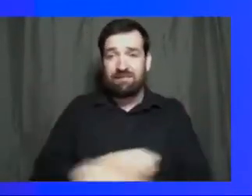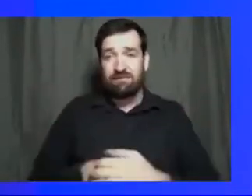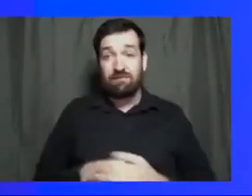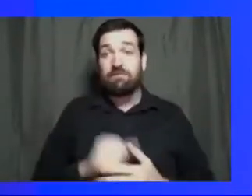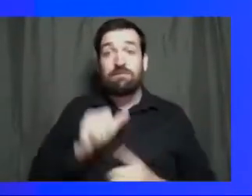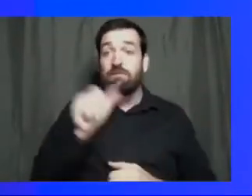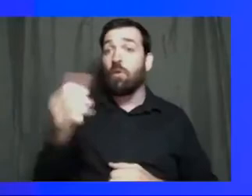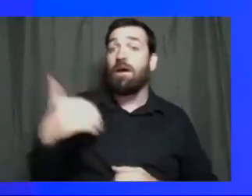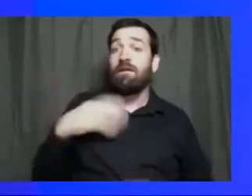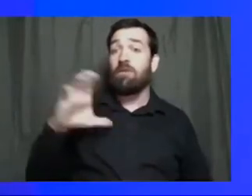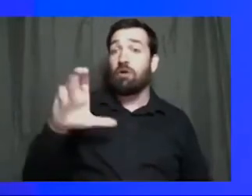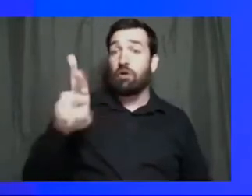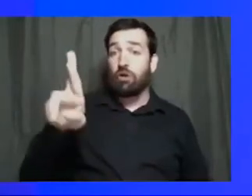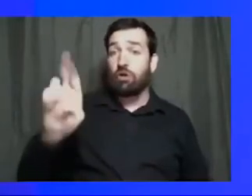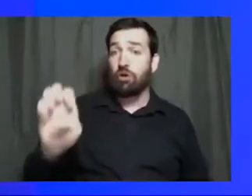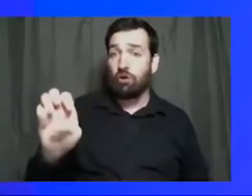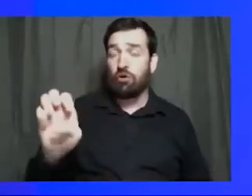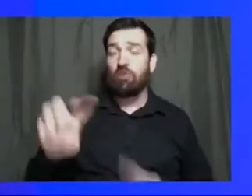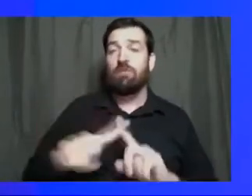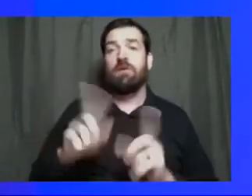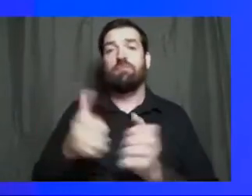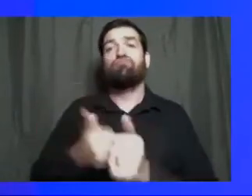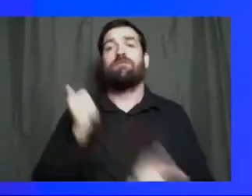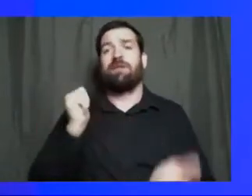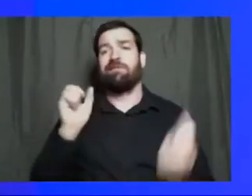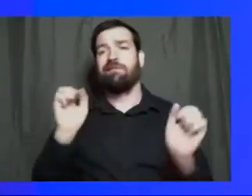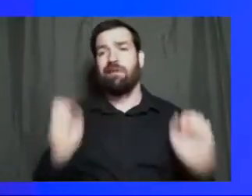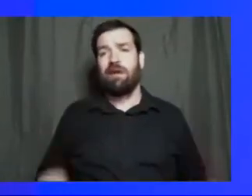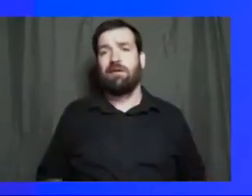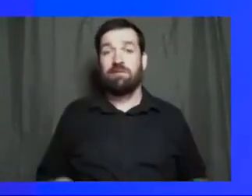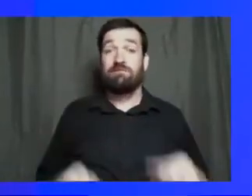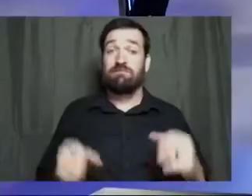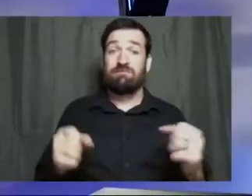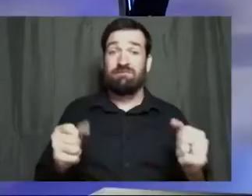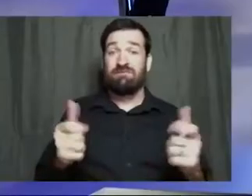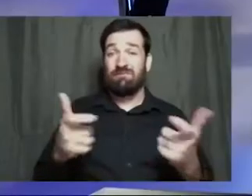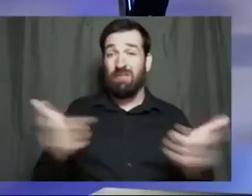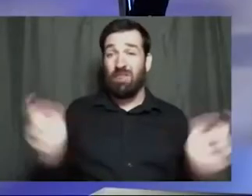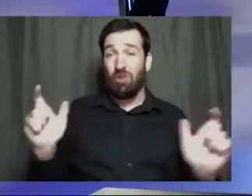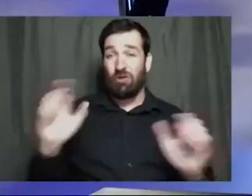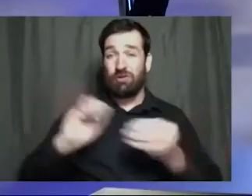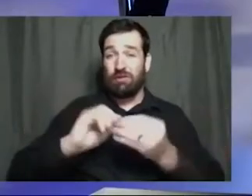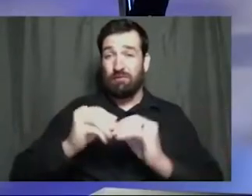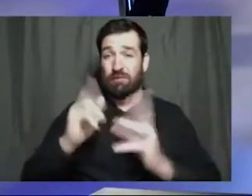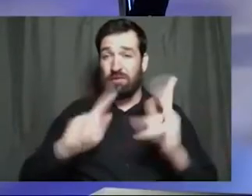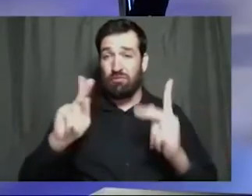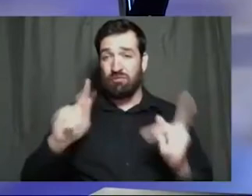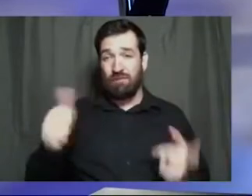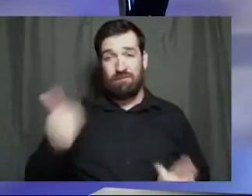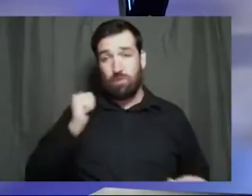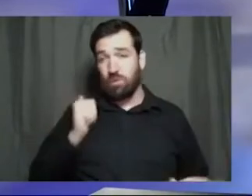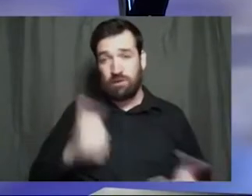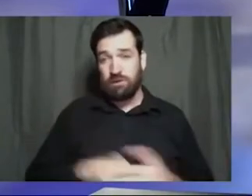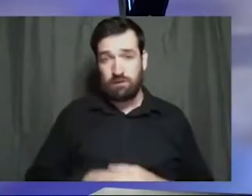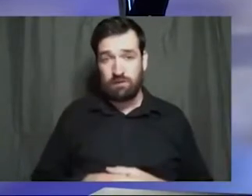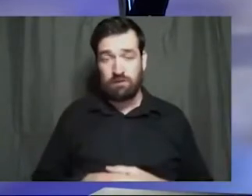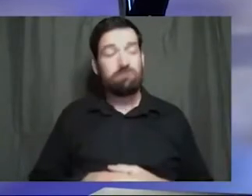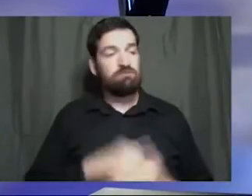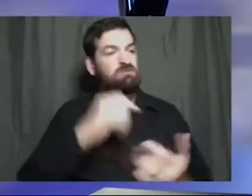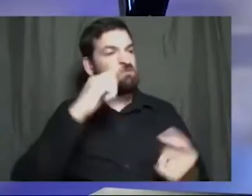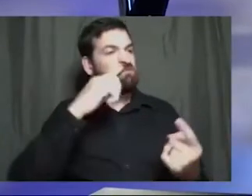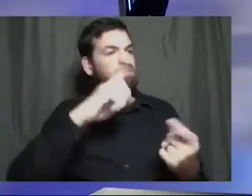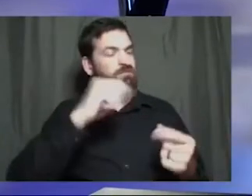prevention for it that a big portion of the population does not take. You mentioned the streets because I think you were telling me when you'd walk from your hotel